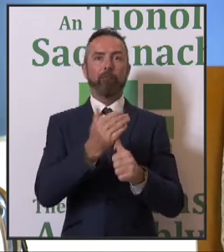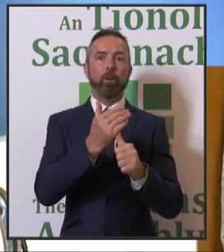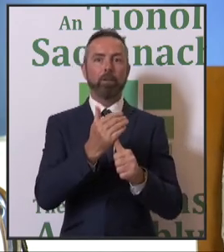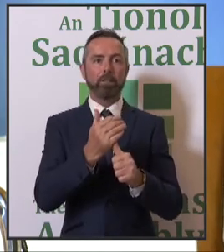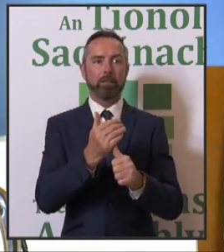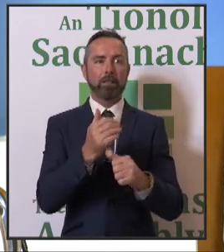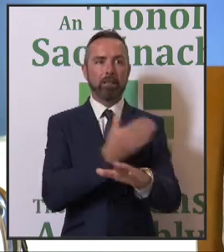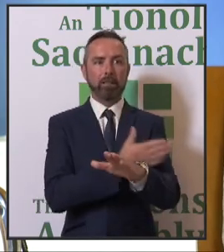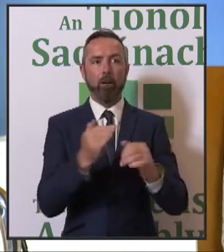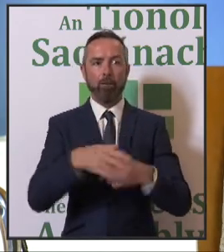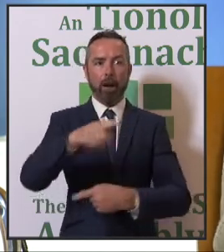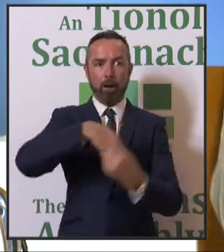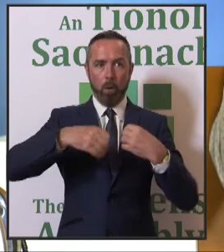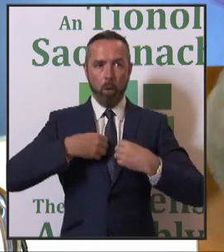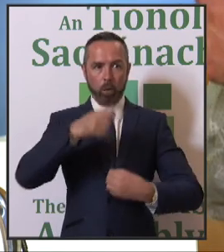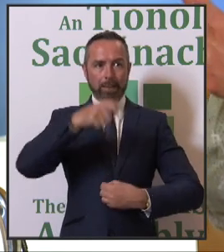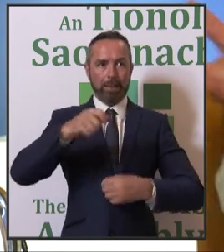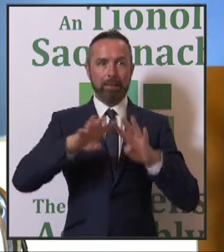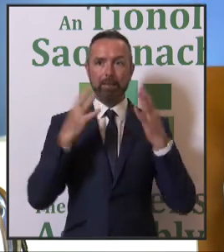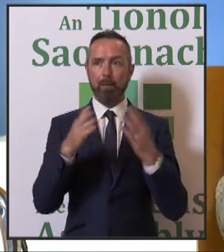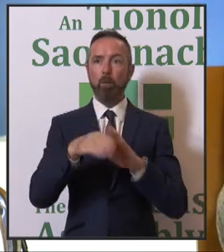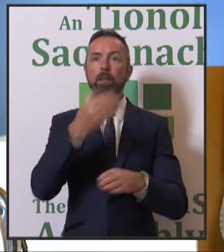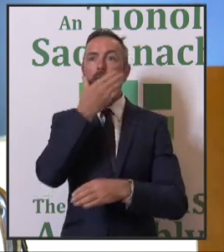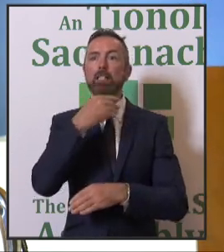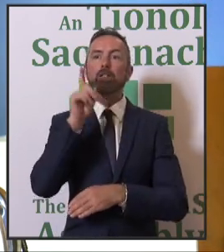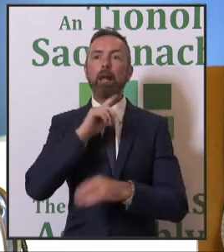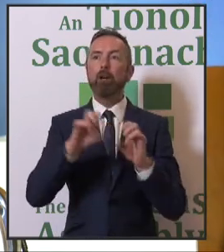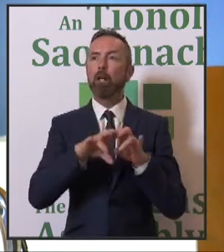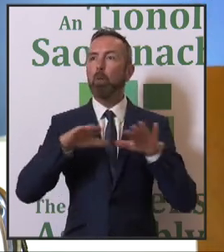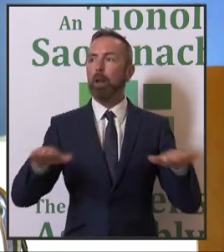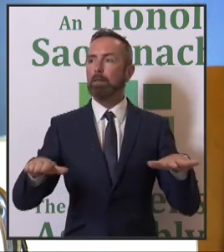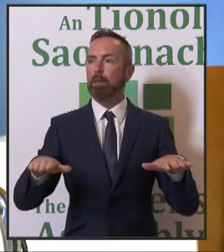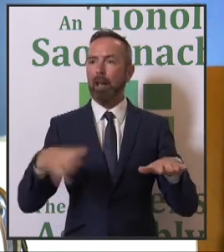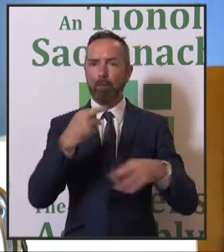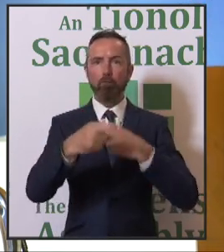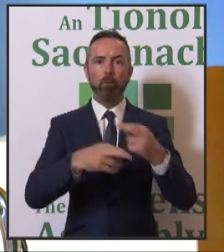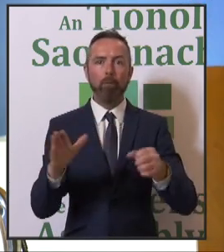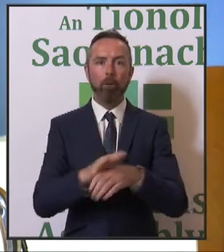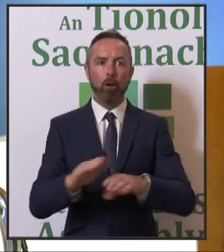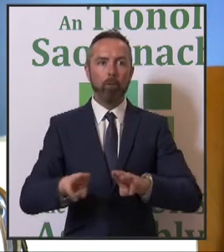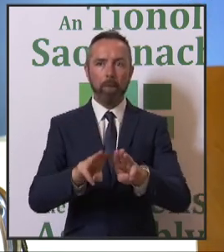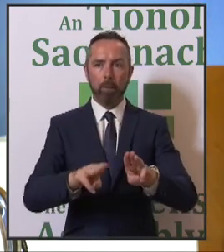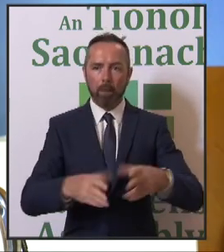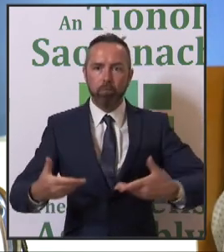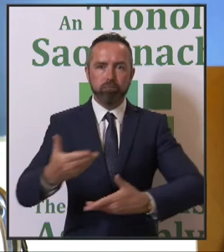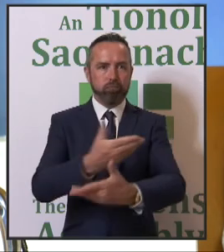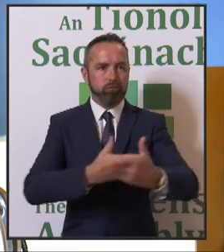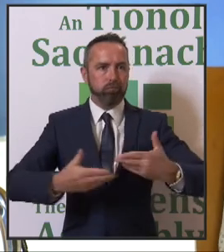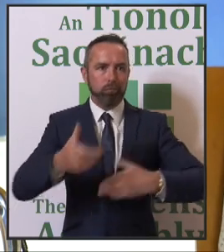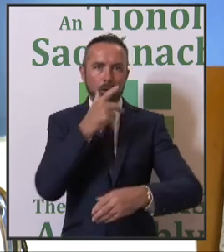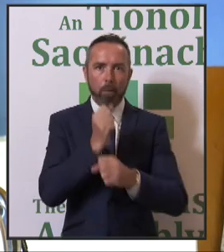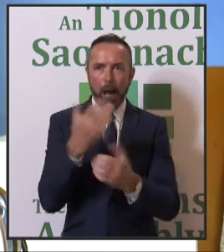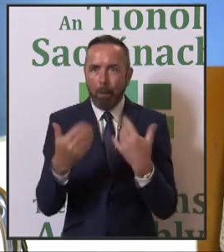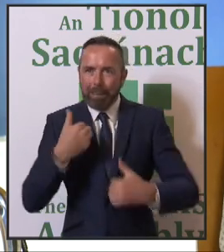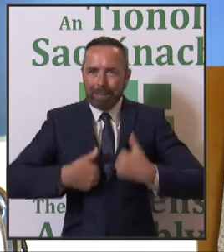our Citizens' Assembly on gender equality, where we had a room full of people, where we interacted, where we discussed the excitement of taking on the challenge of our